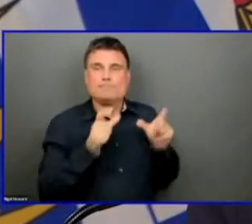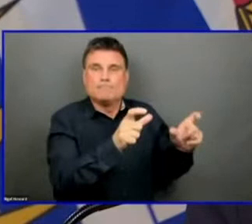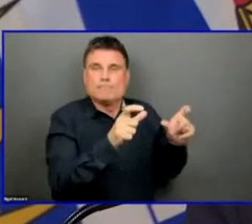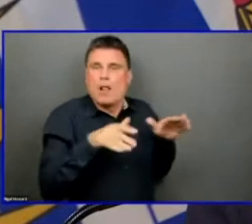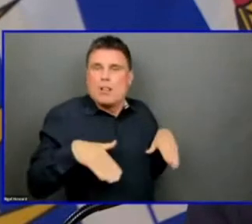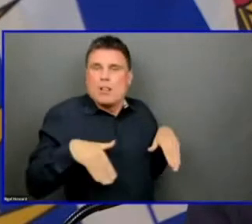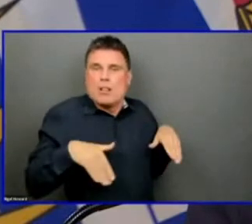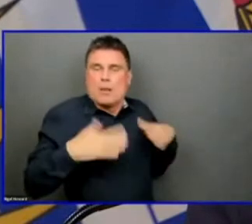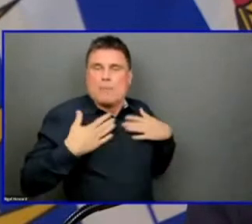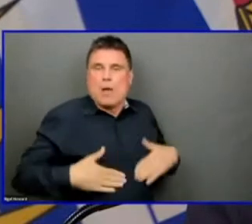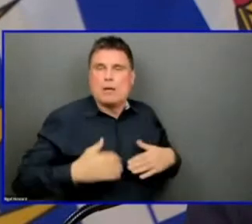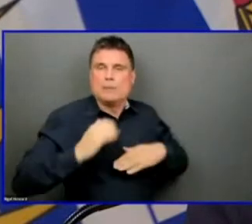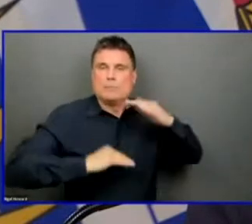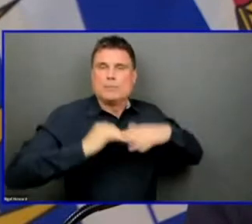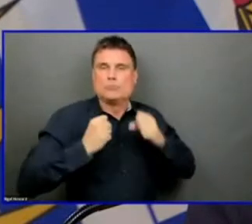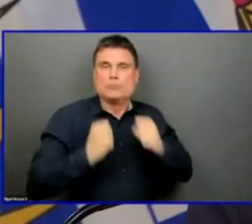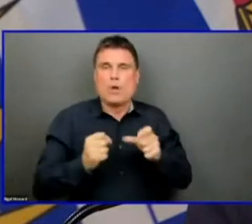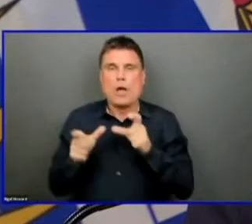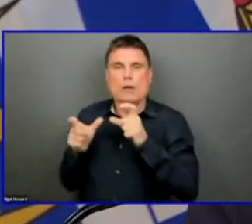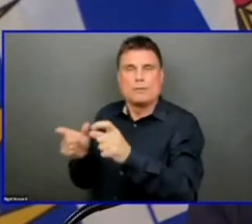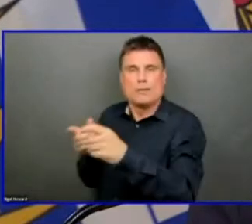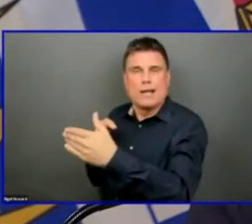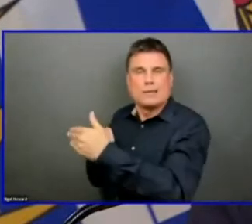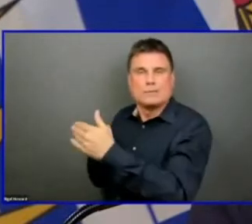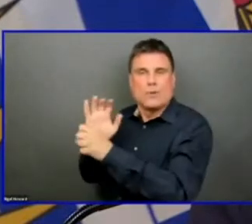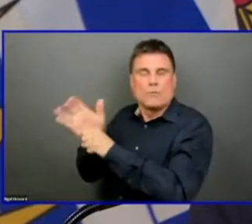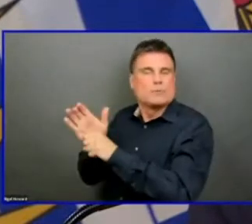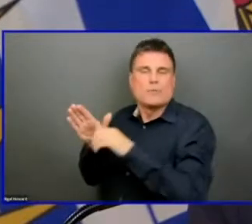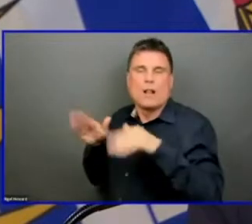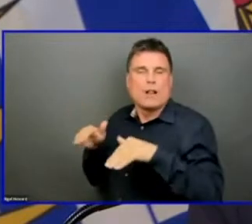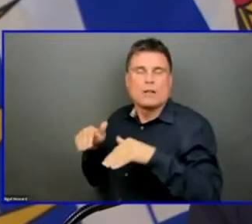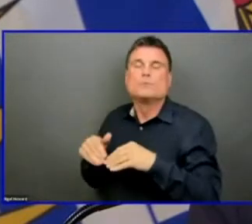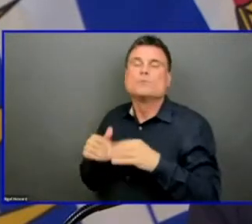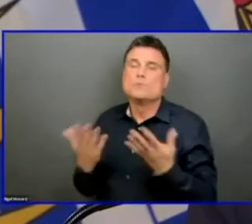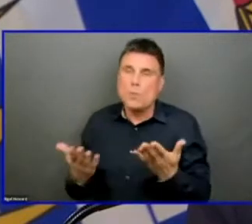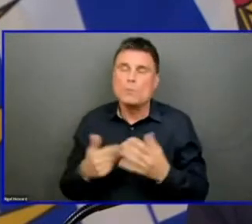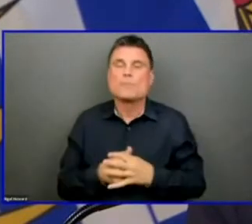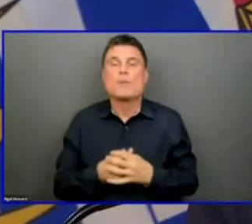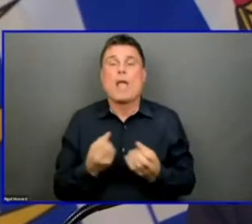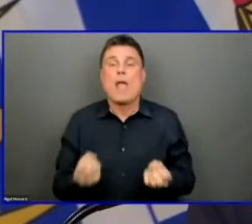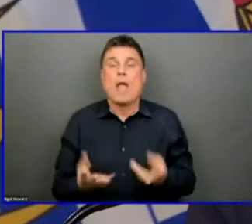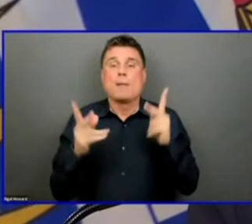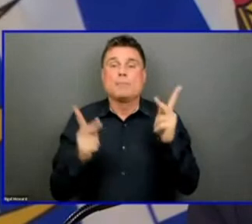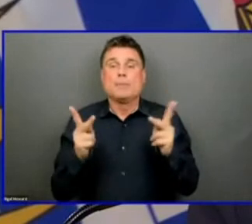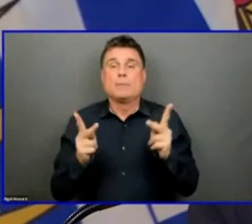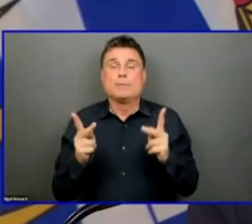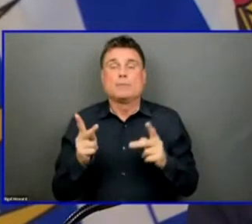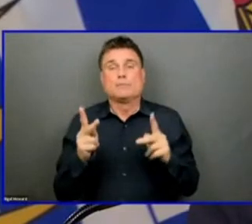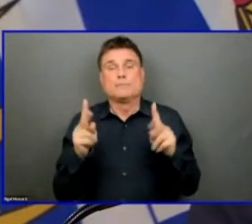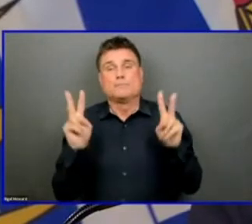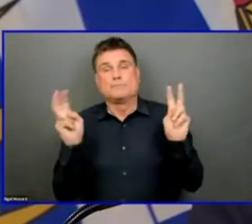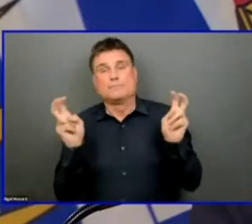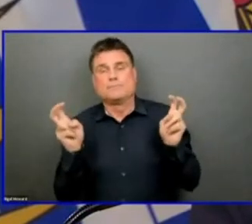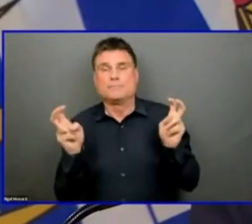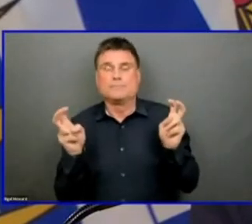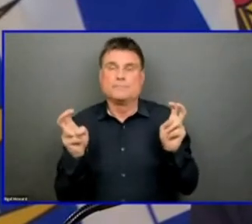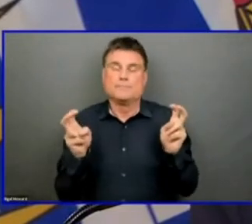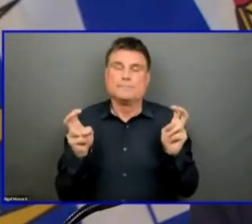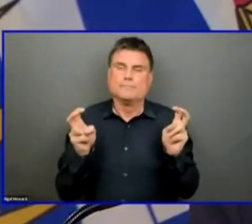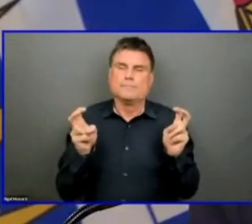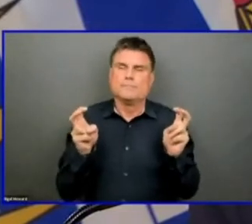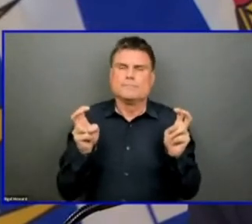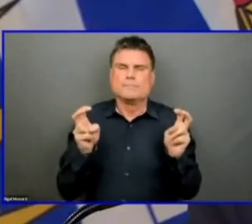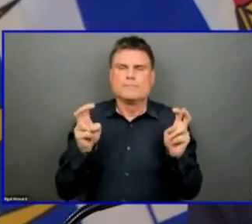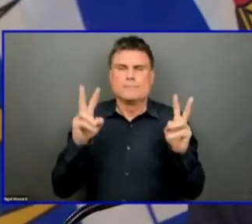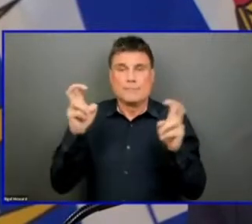It's in the 30s cases of people who have tested positive, become for COVID at least a